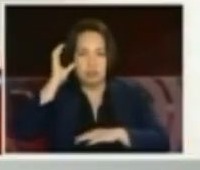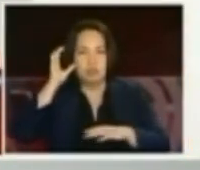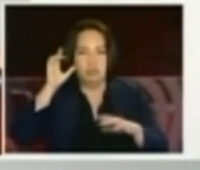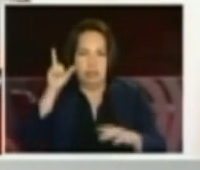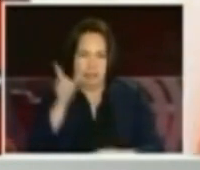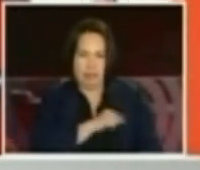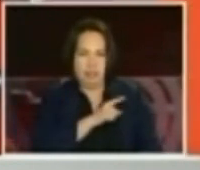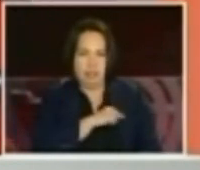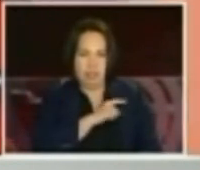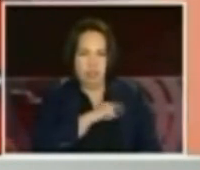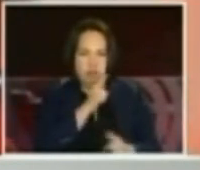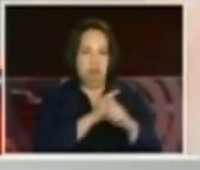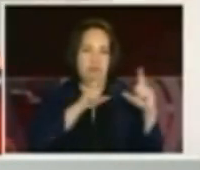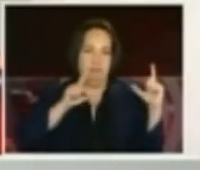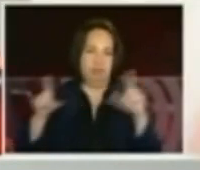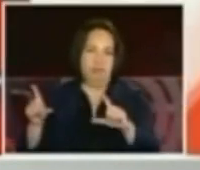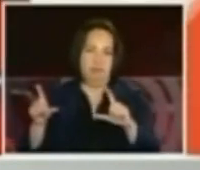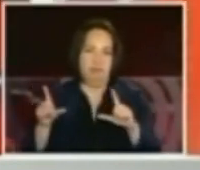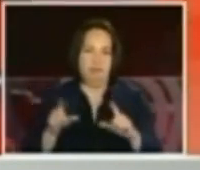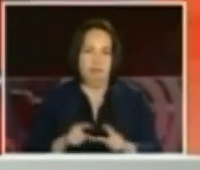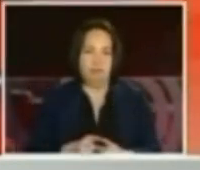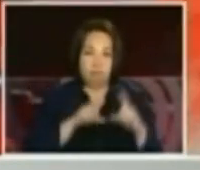guilty as charged.